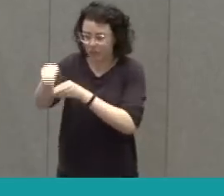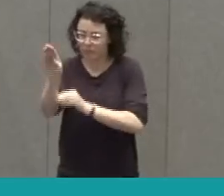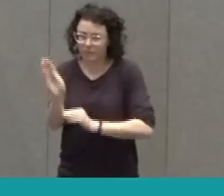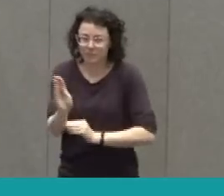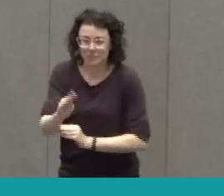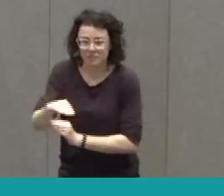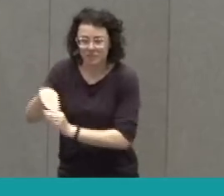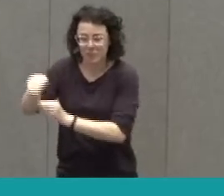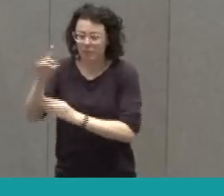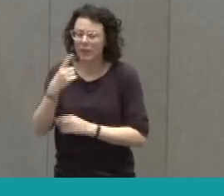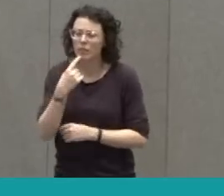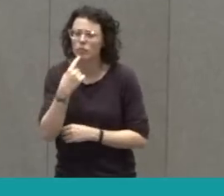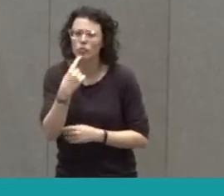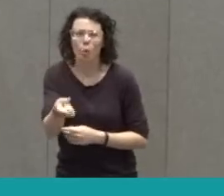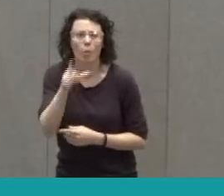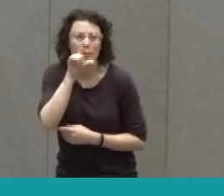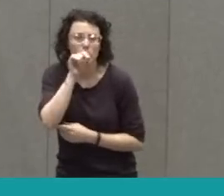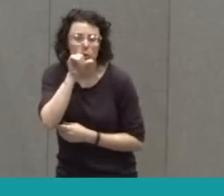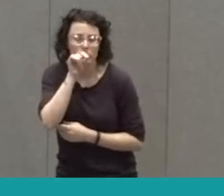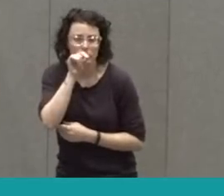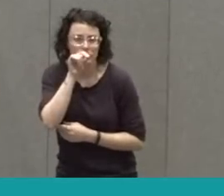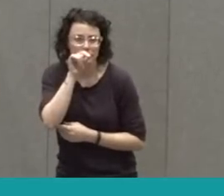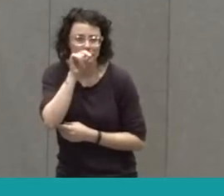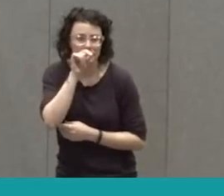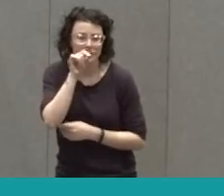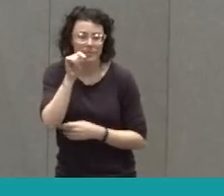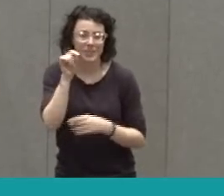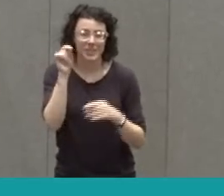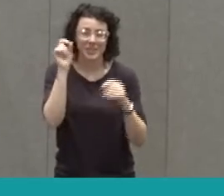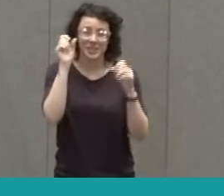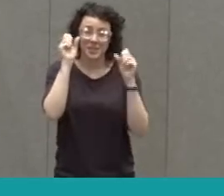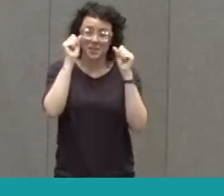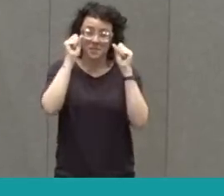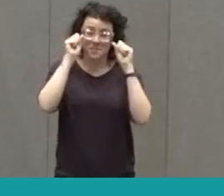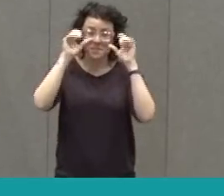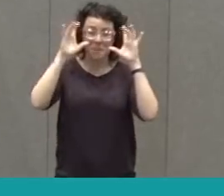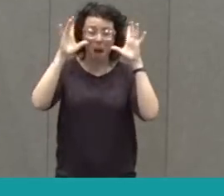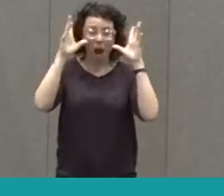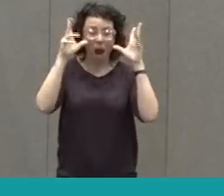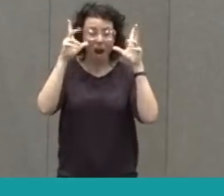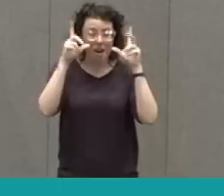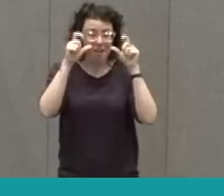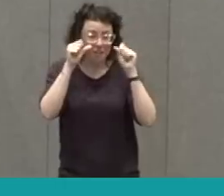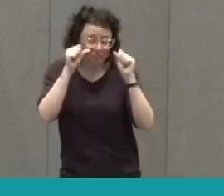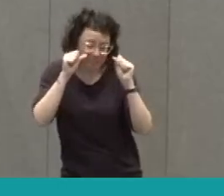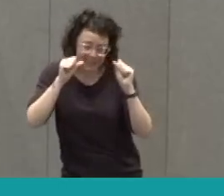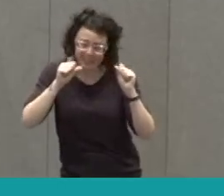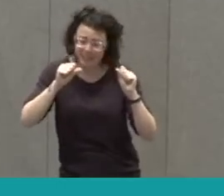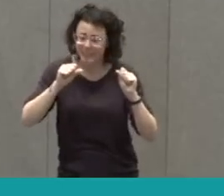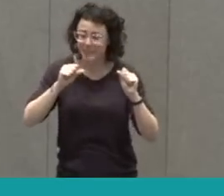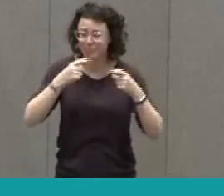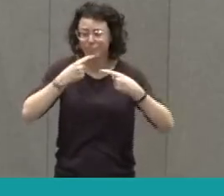warblers. And the marvelous news migrated worldwide.